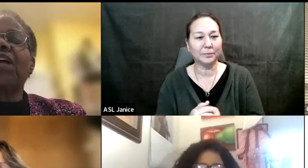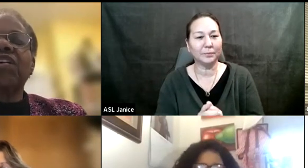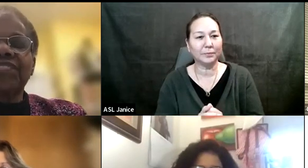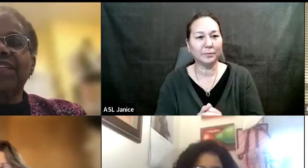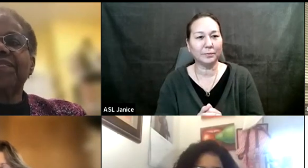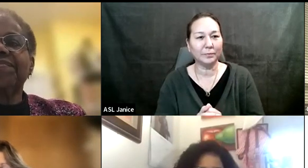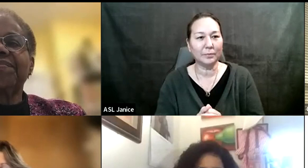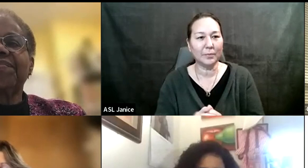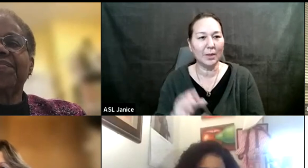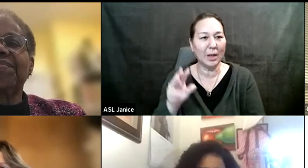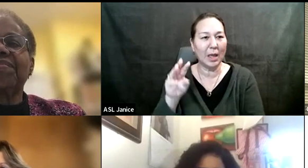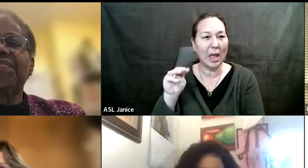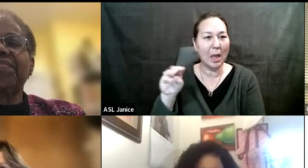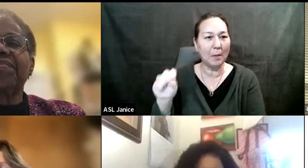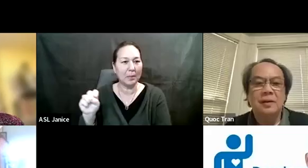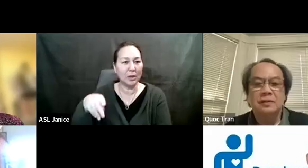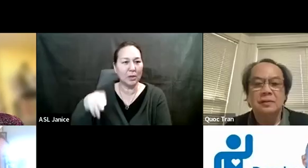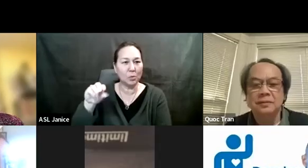Ms Polanco Garcia